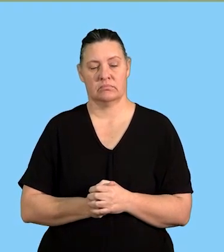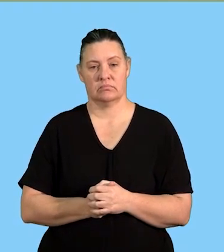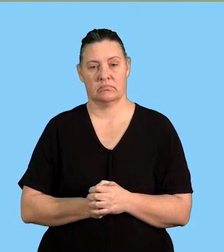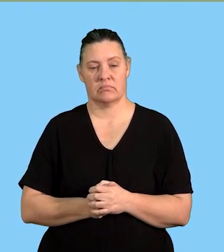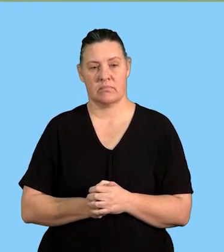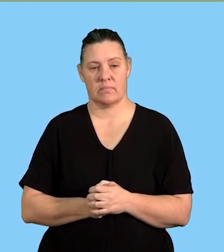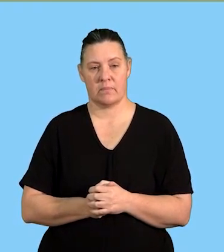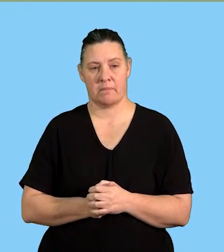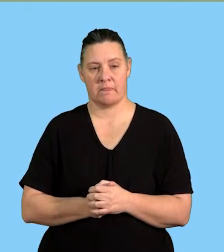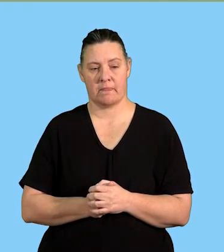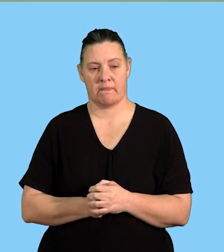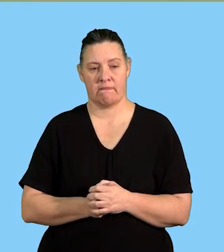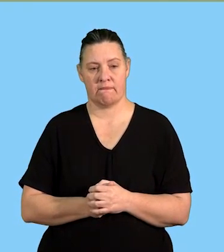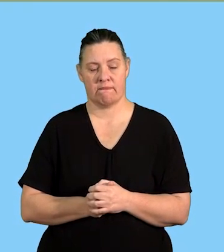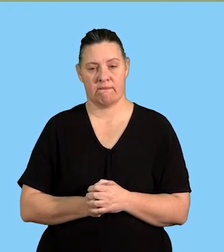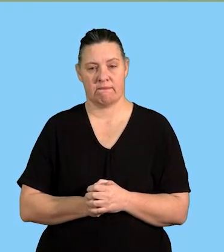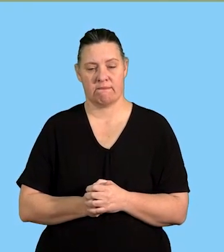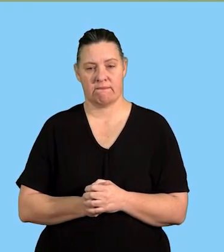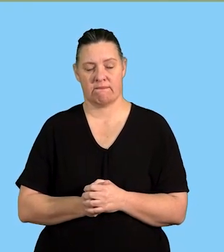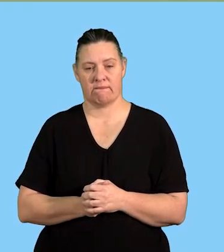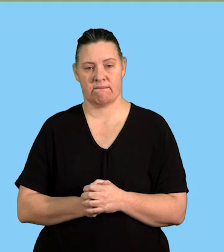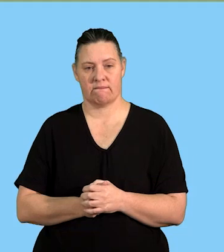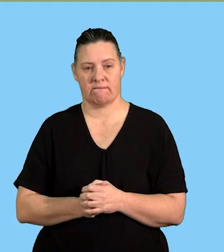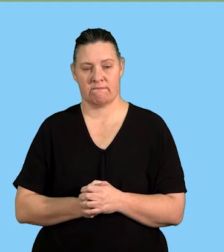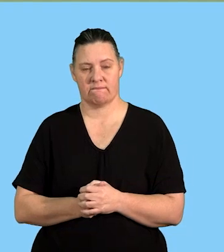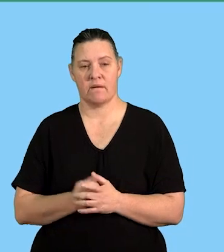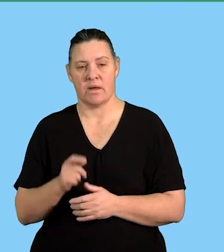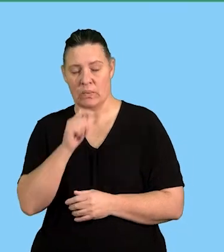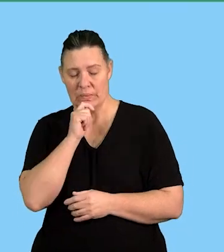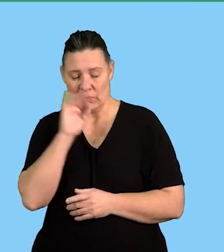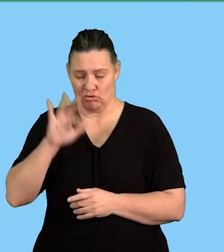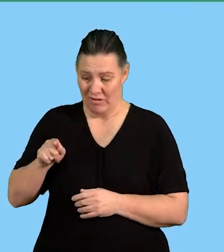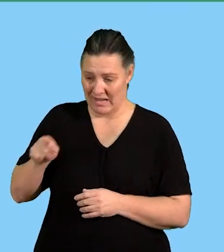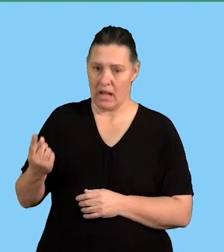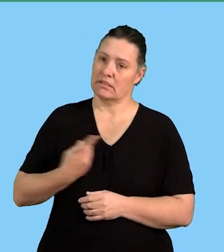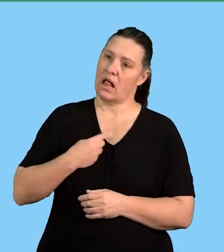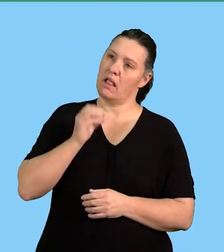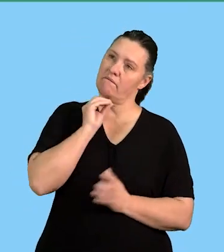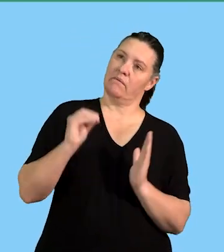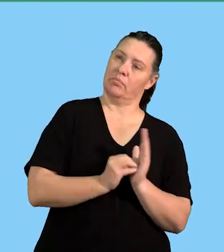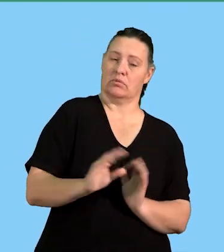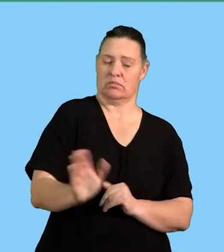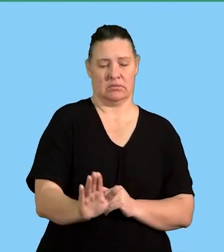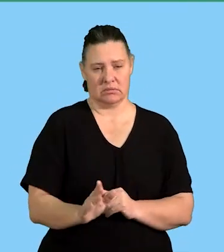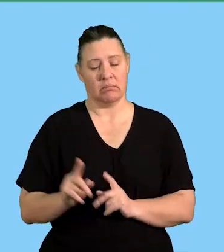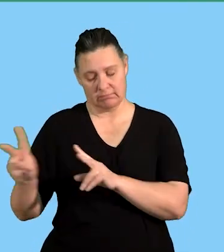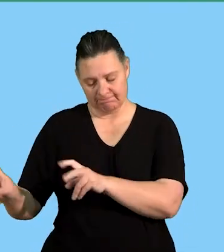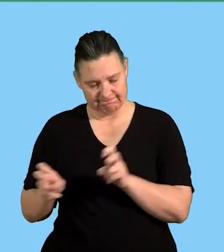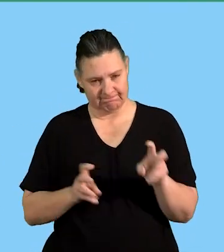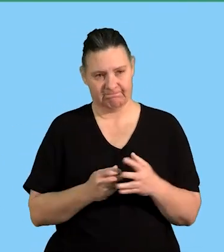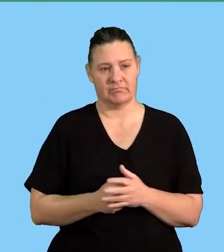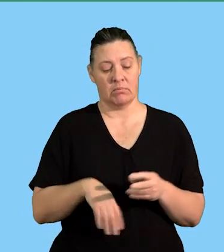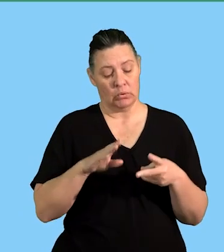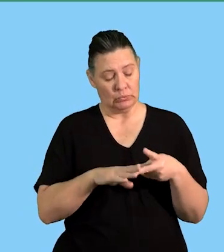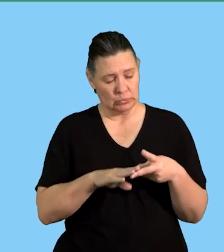your motivations through the quotation using the scenario. Then, 2, explain other factors